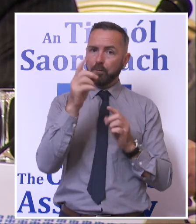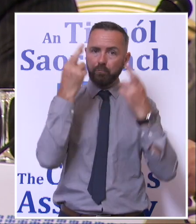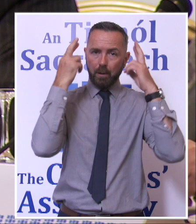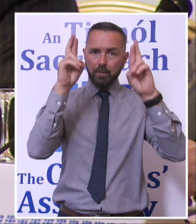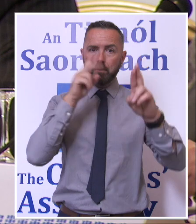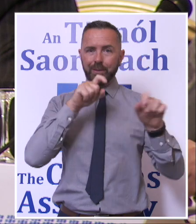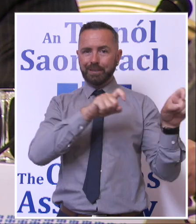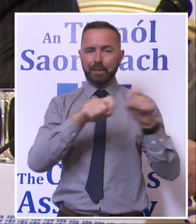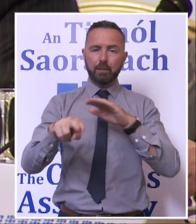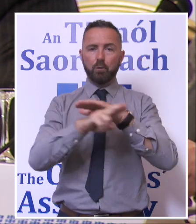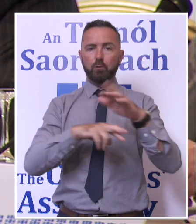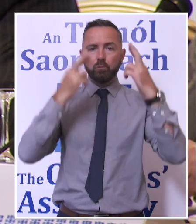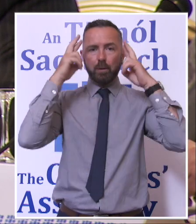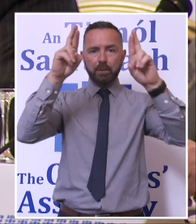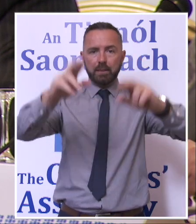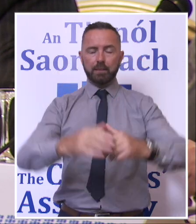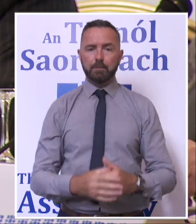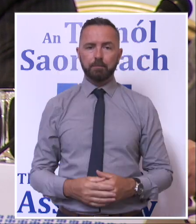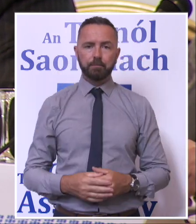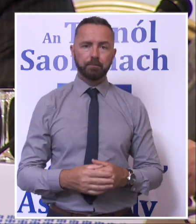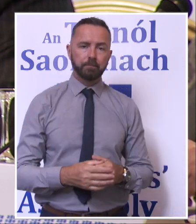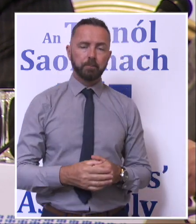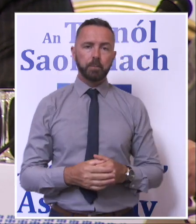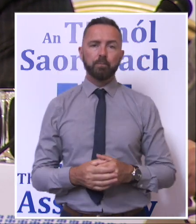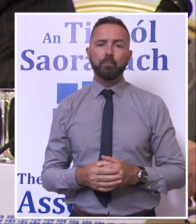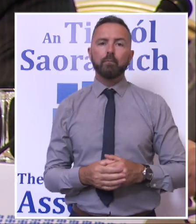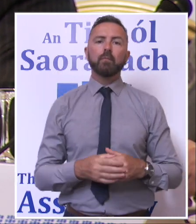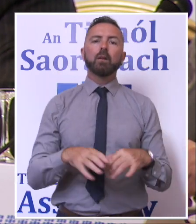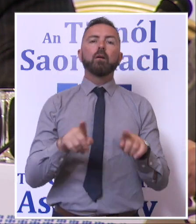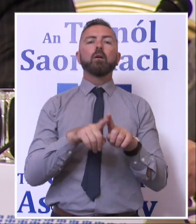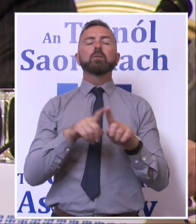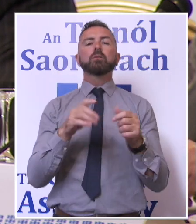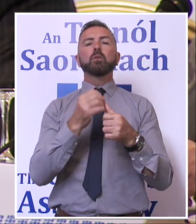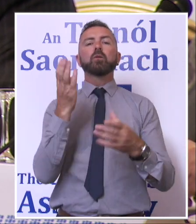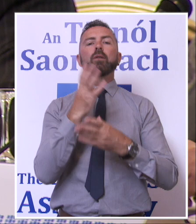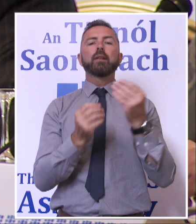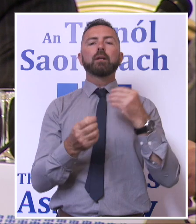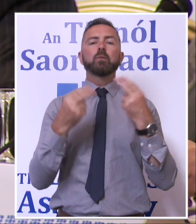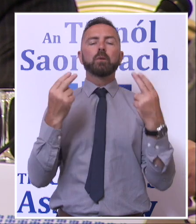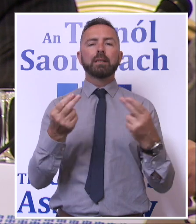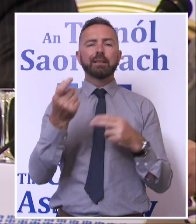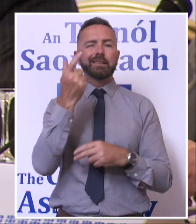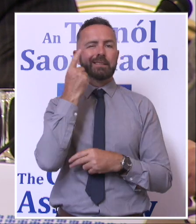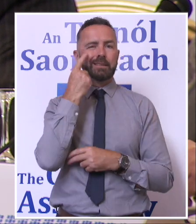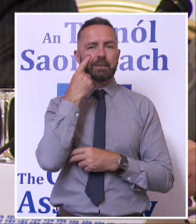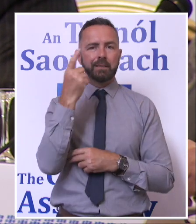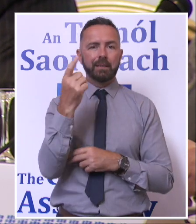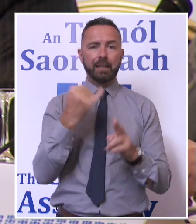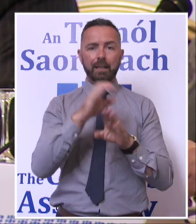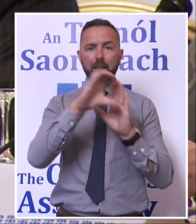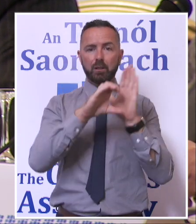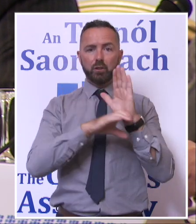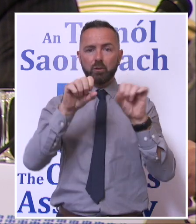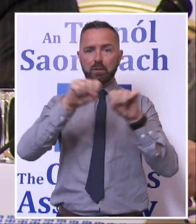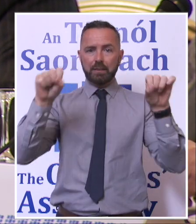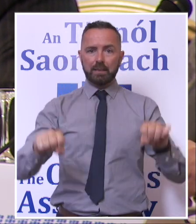remains underrepresented. There's also another sort of quirk within our constitutional system where local authorities have the